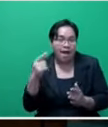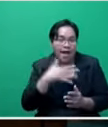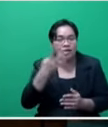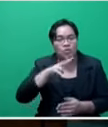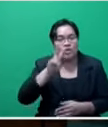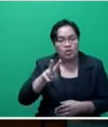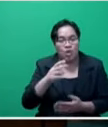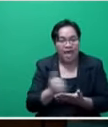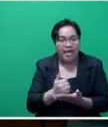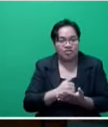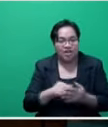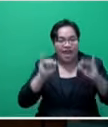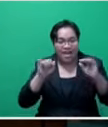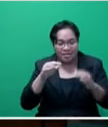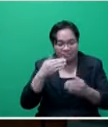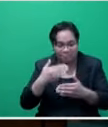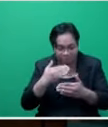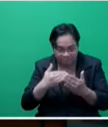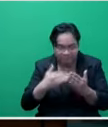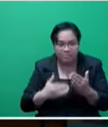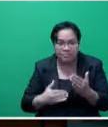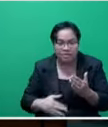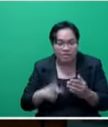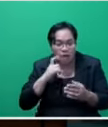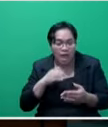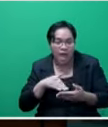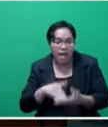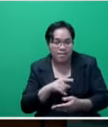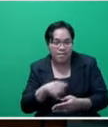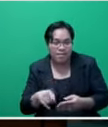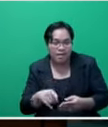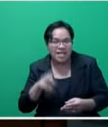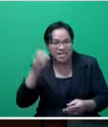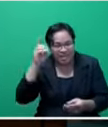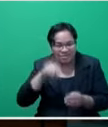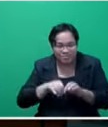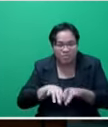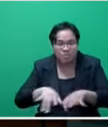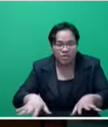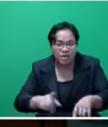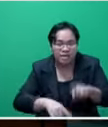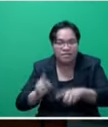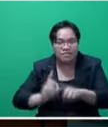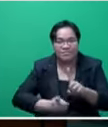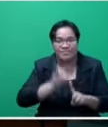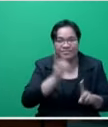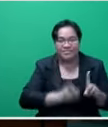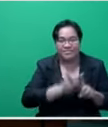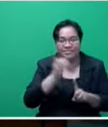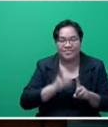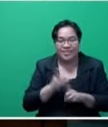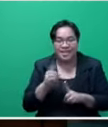122 action items that will mainstream disaster risk reduction into all aspects of development.